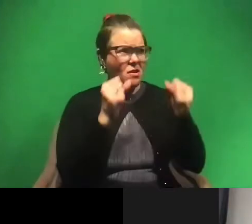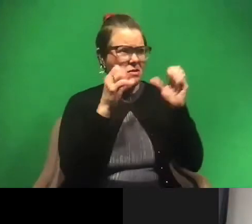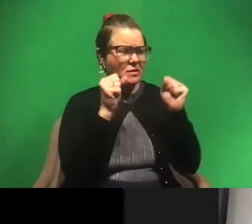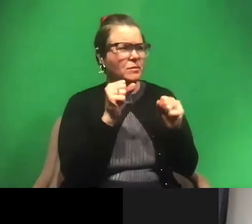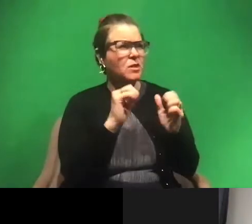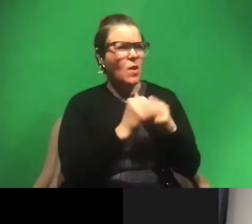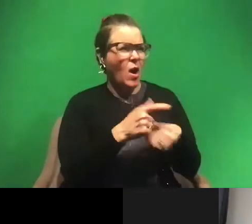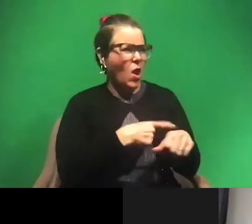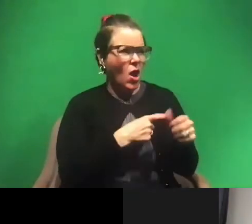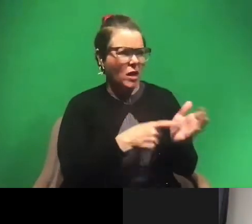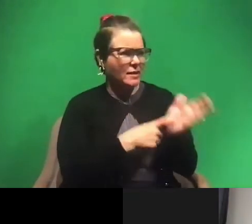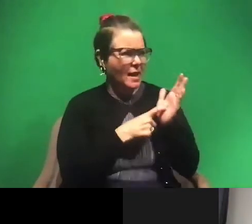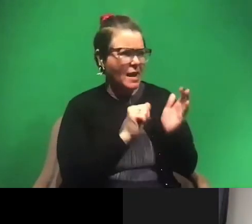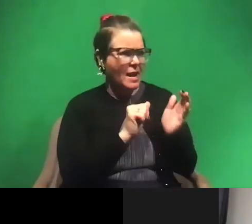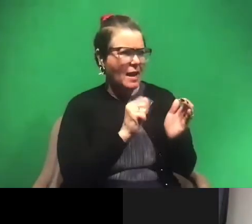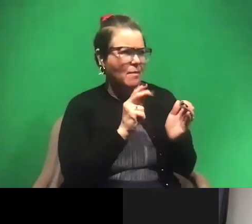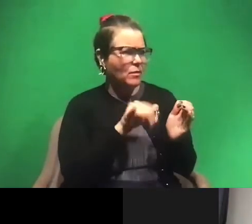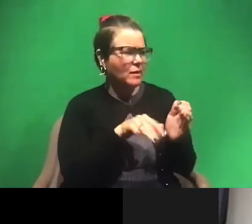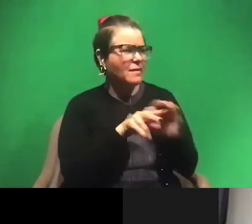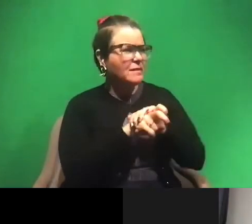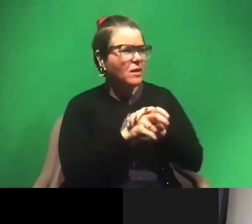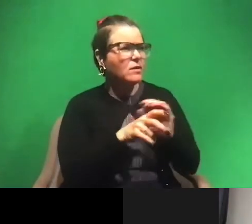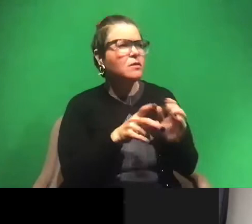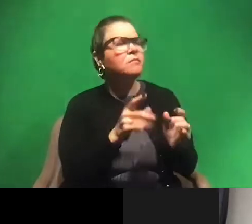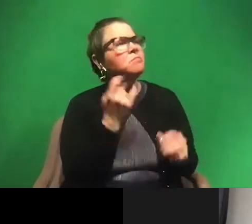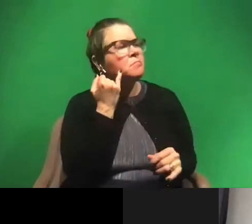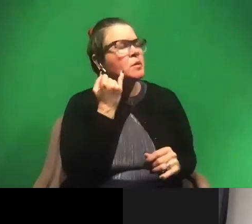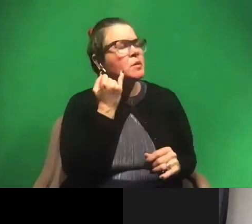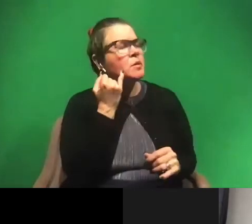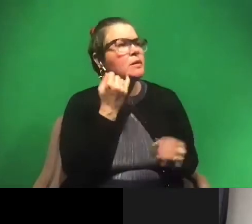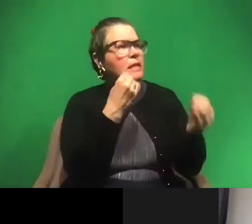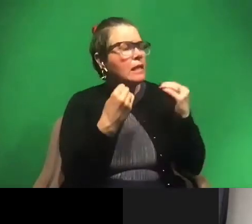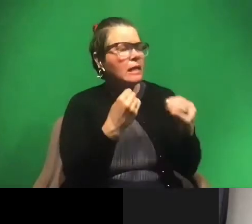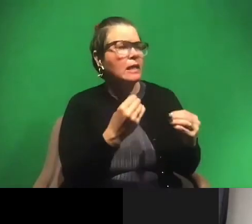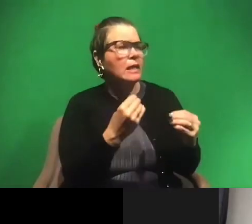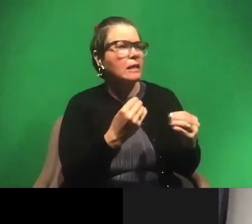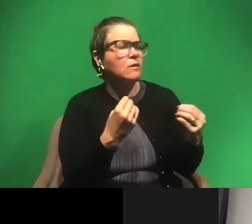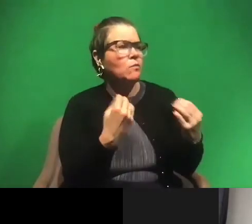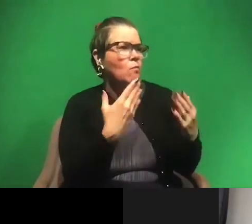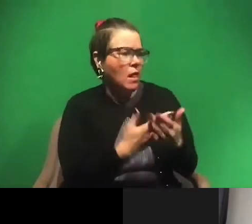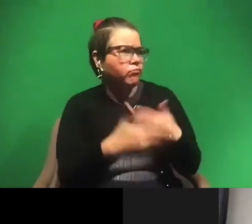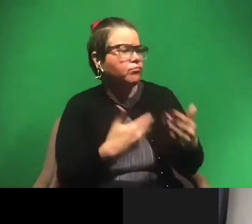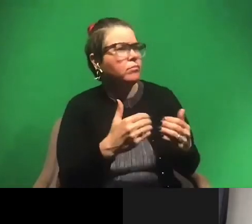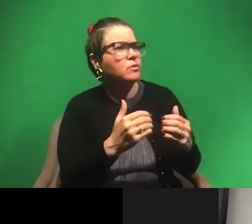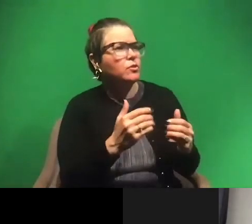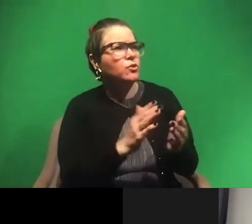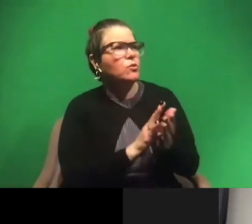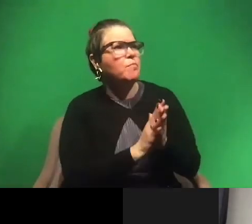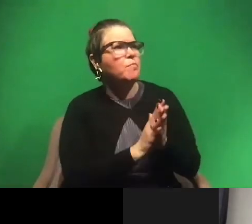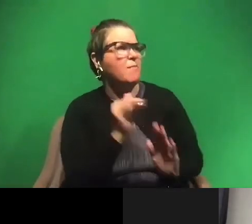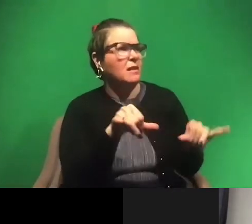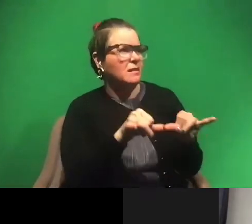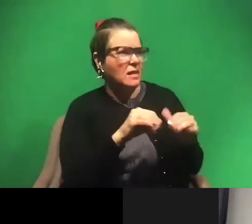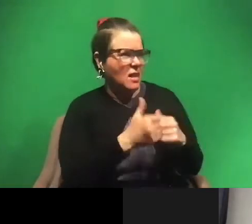take an abalone? Like, let's say they're eating well. How long does it take them to get that size?